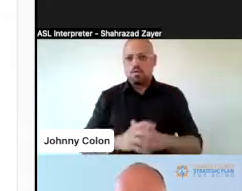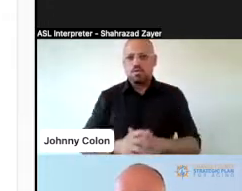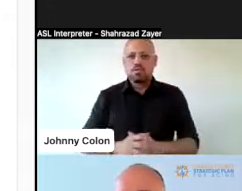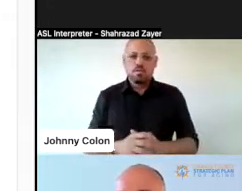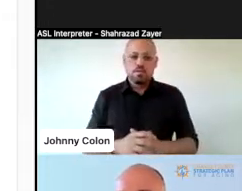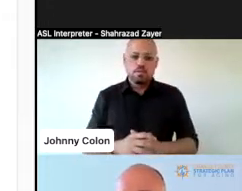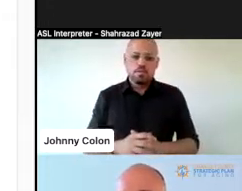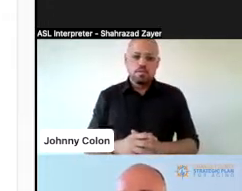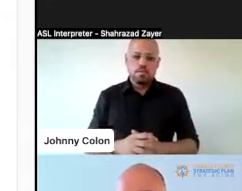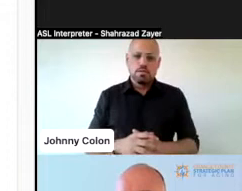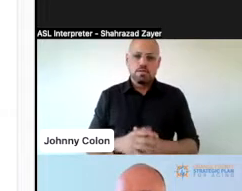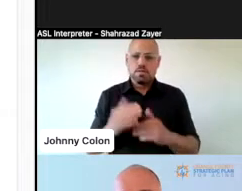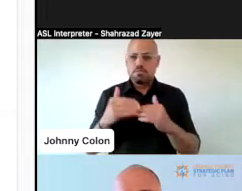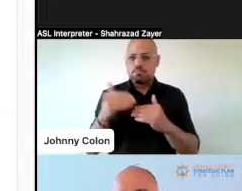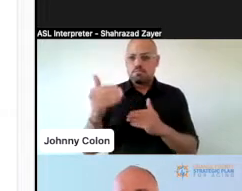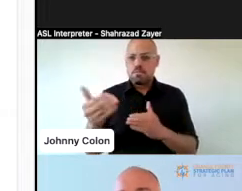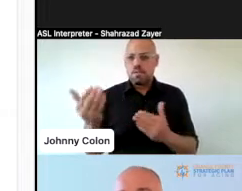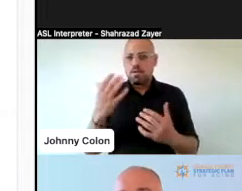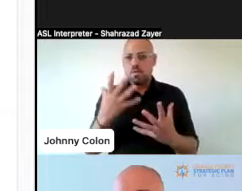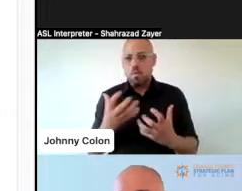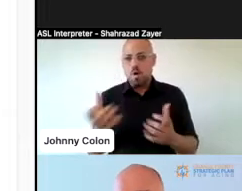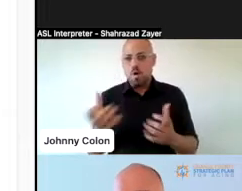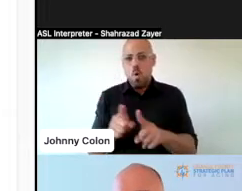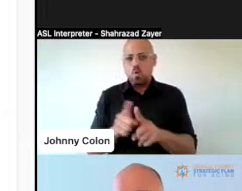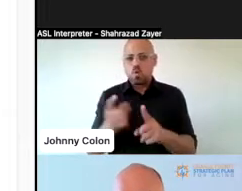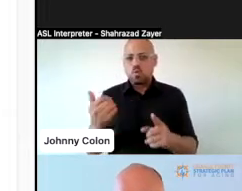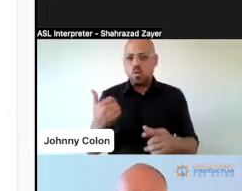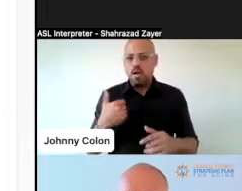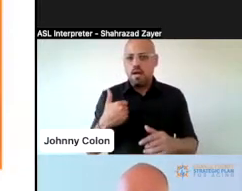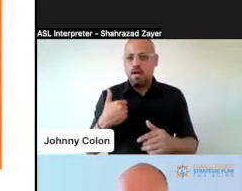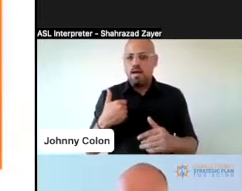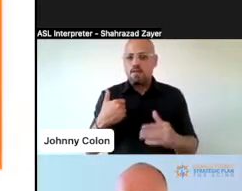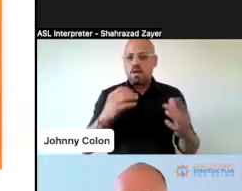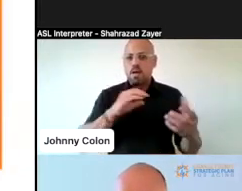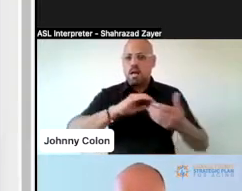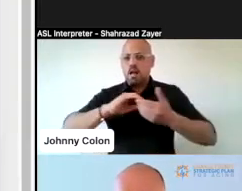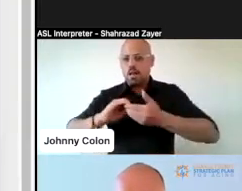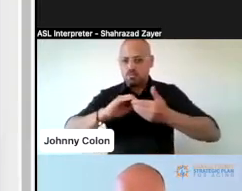And beyond that, we also wish to have collaboration